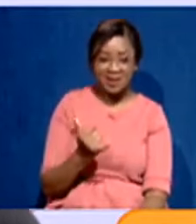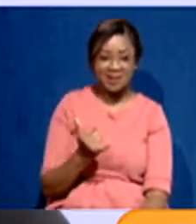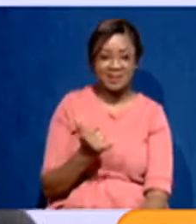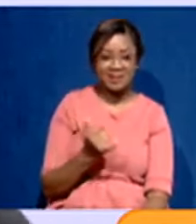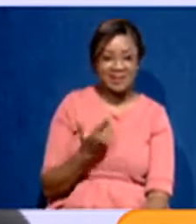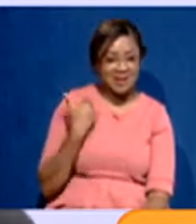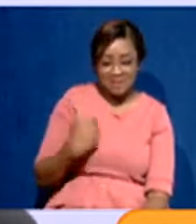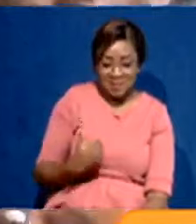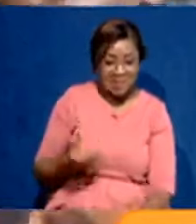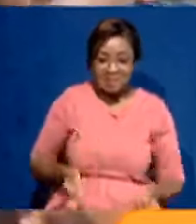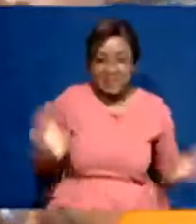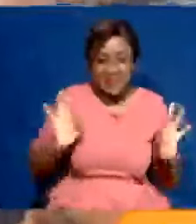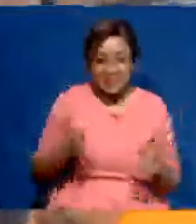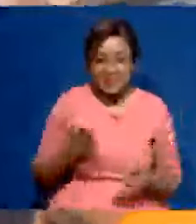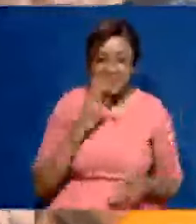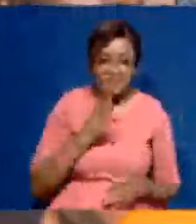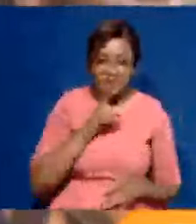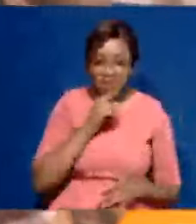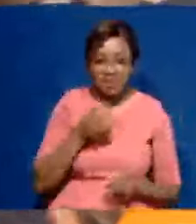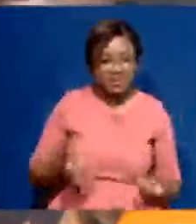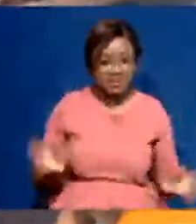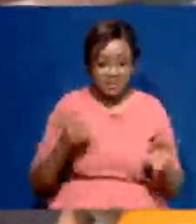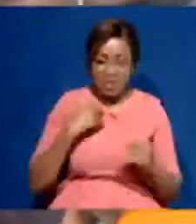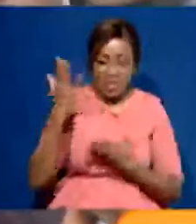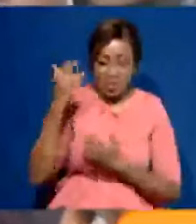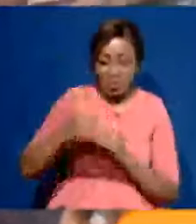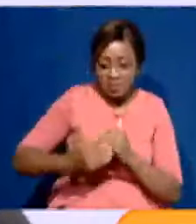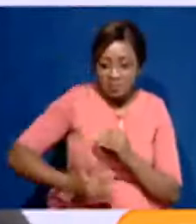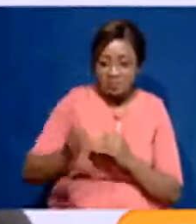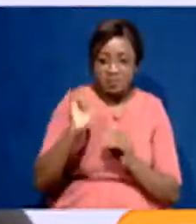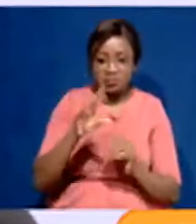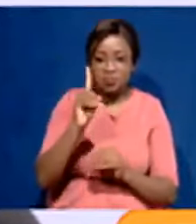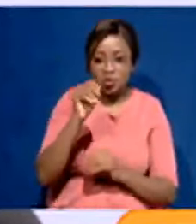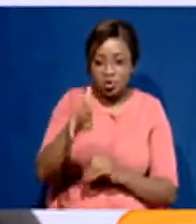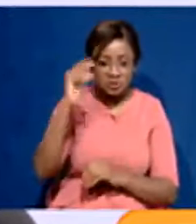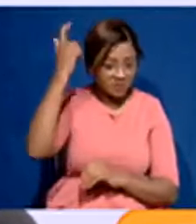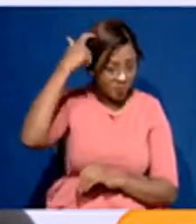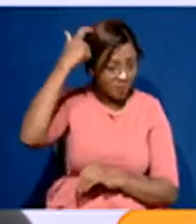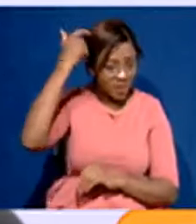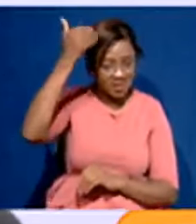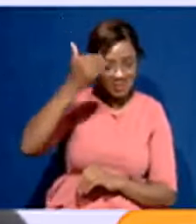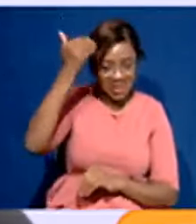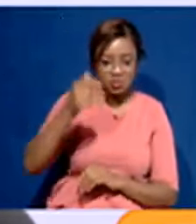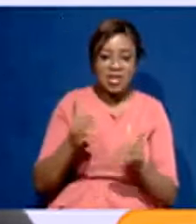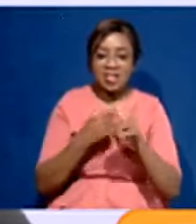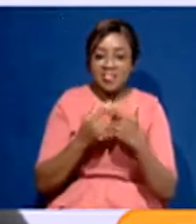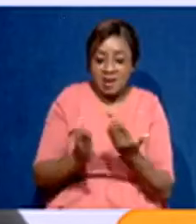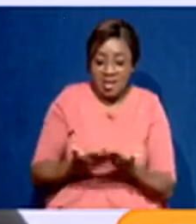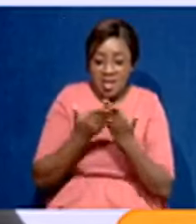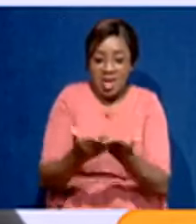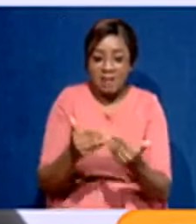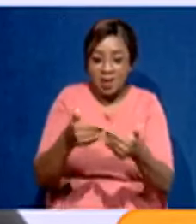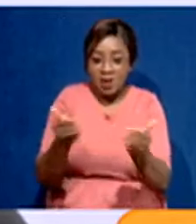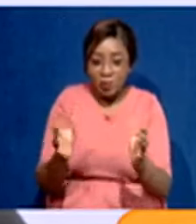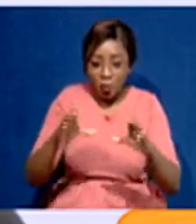because I cannot afford that. I hope to be an neurosurgeon and help the people living in near my village.